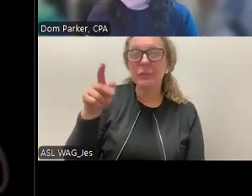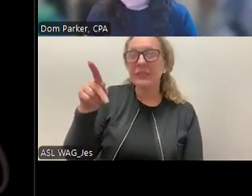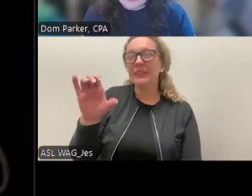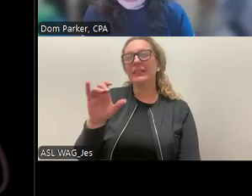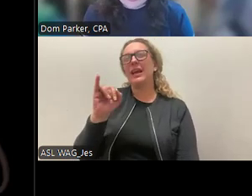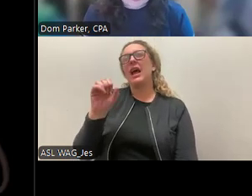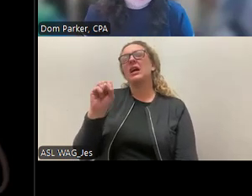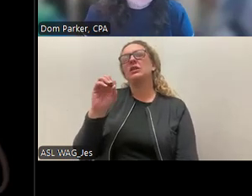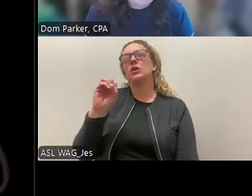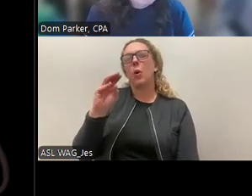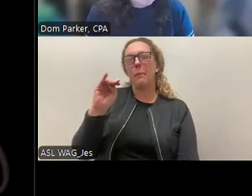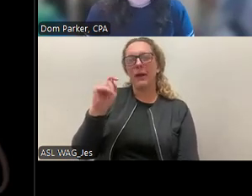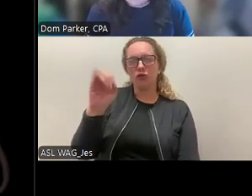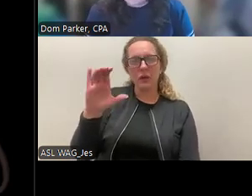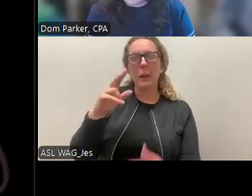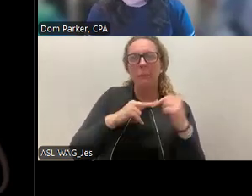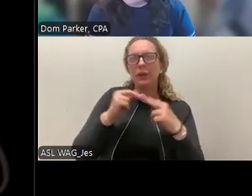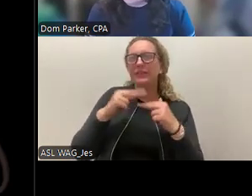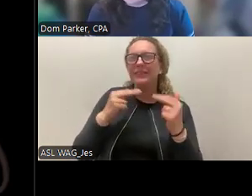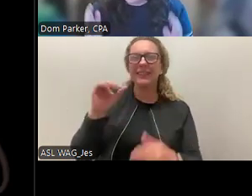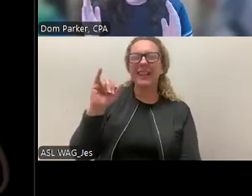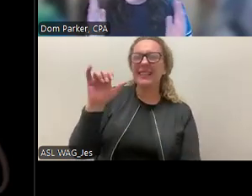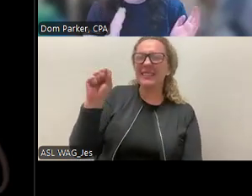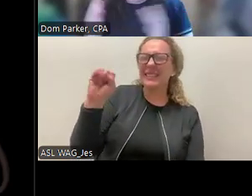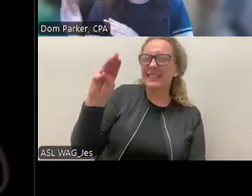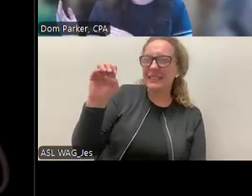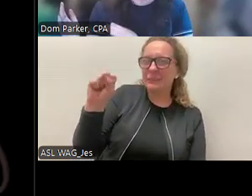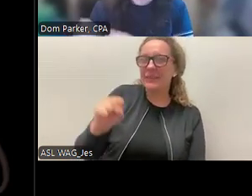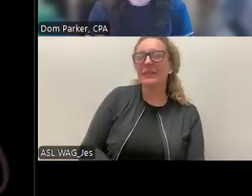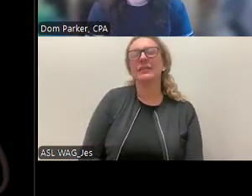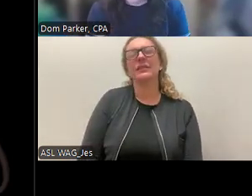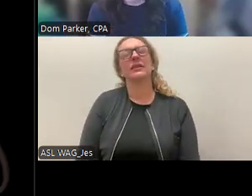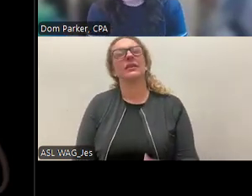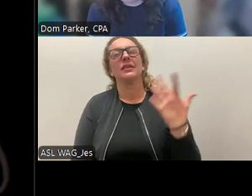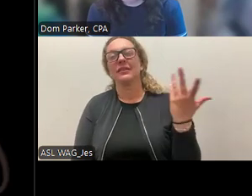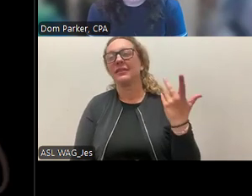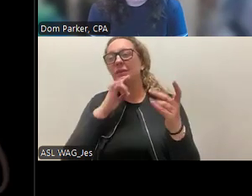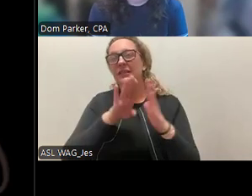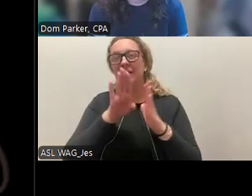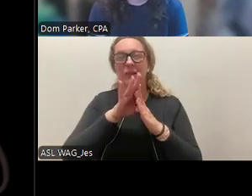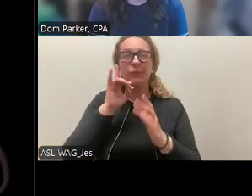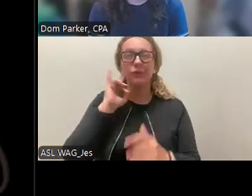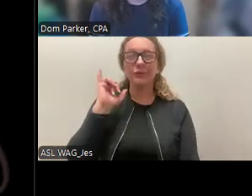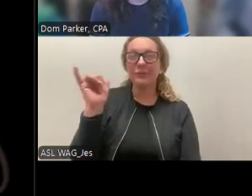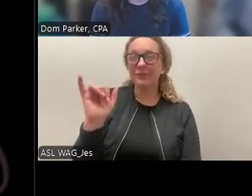building sims. And you can kind of see how it developed as well.